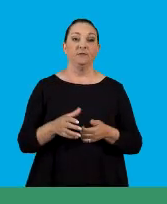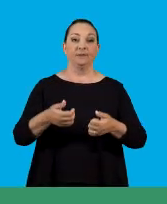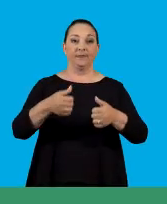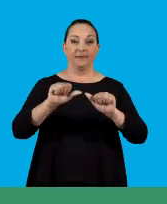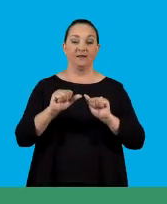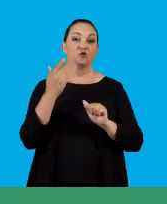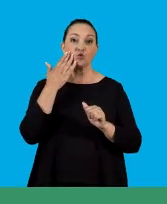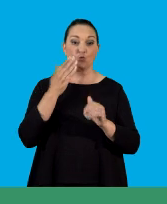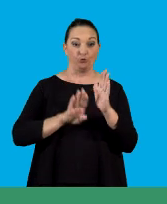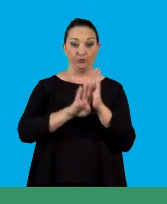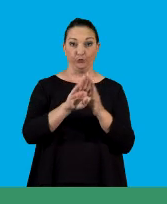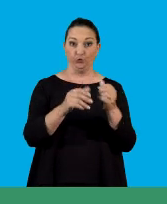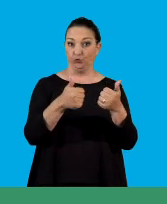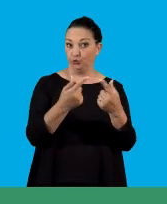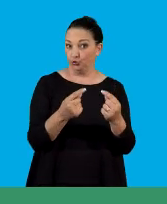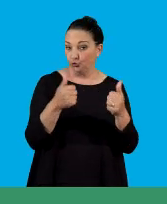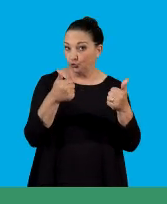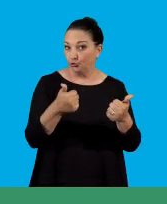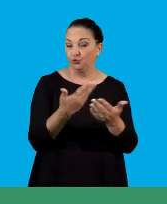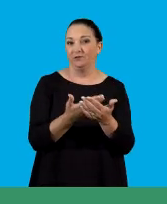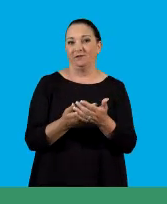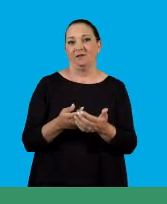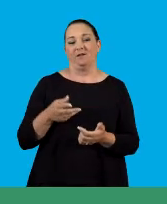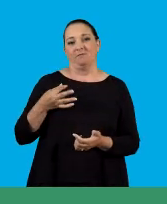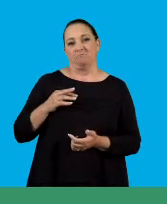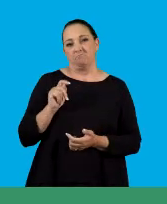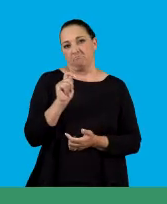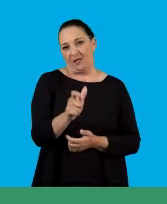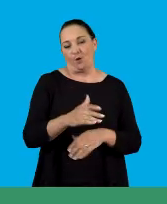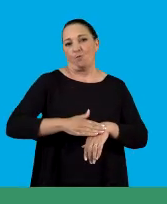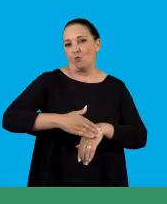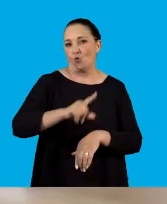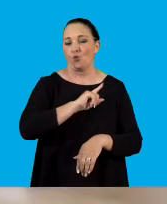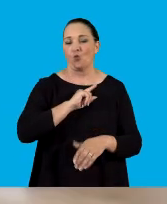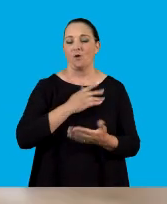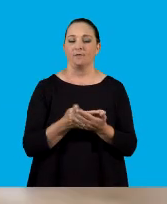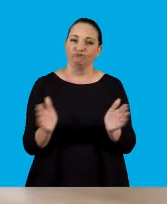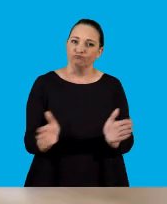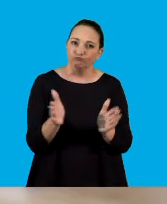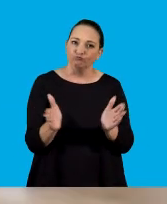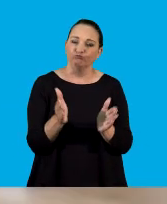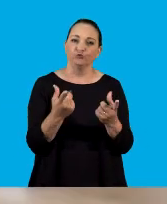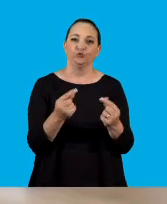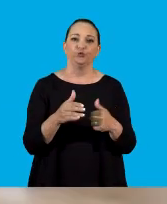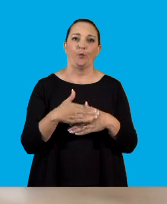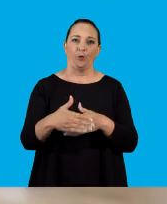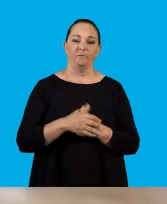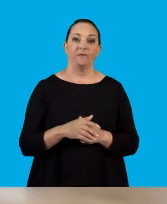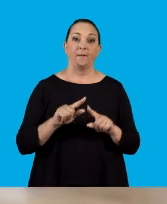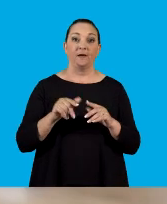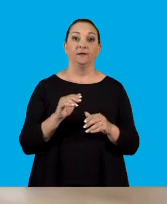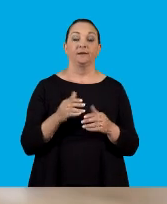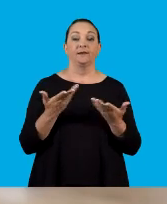performance incentives for staffs to enhance the productivity of the business. So this is how the human resource function